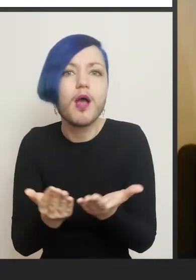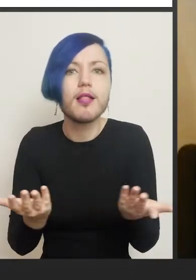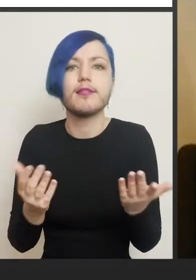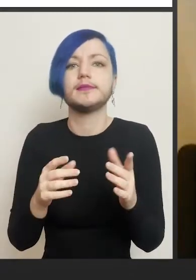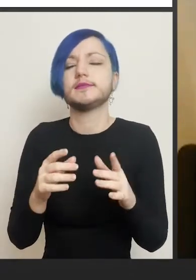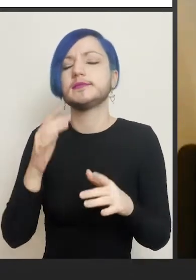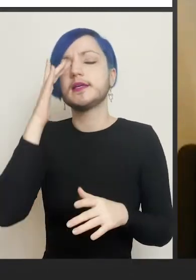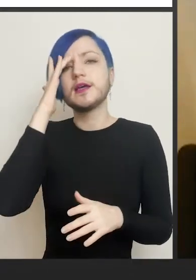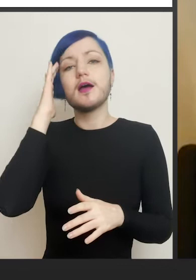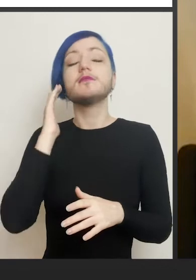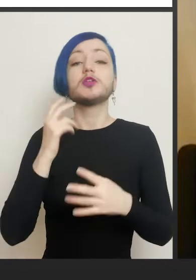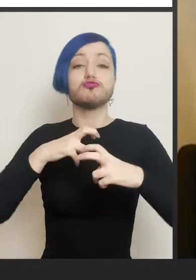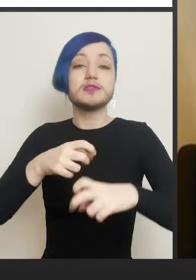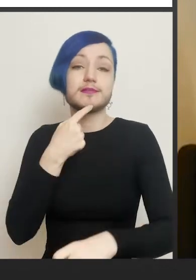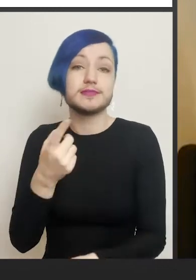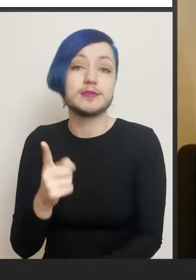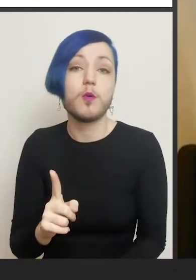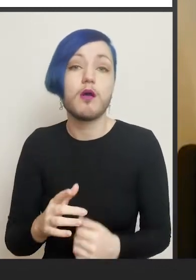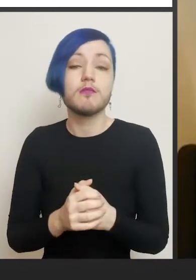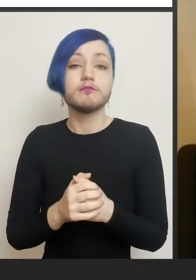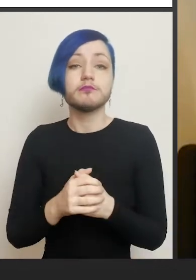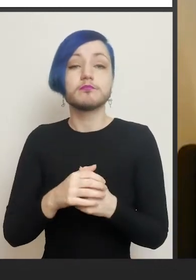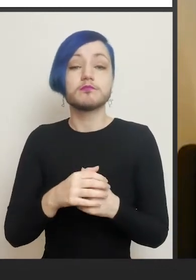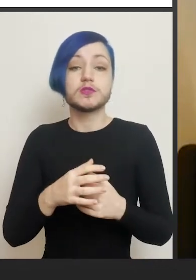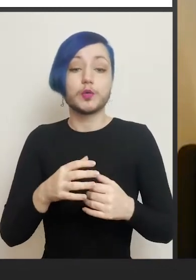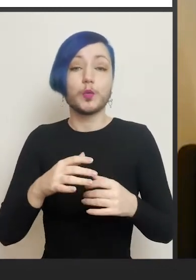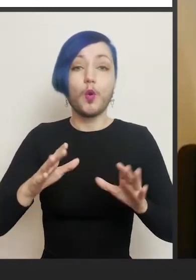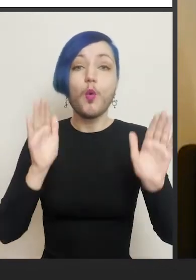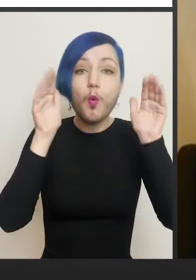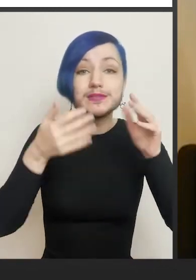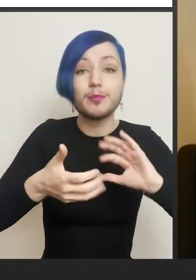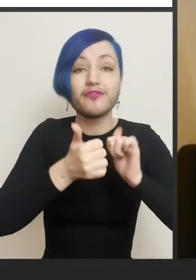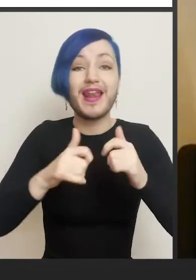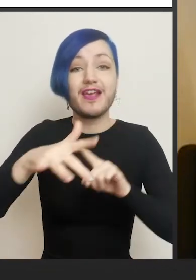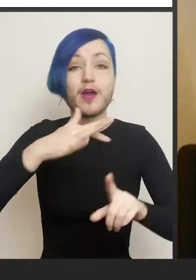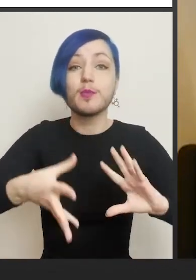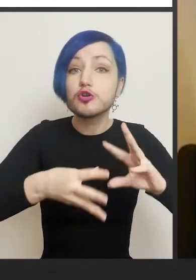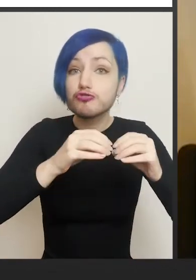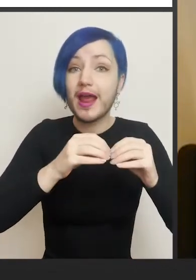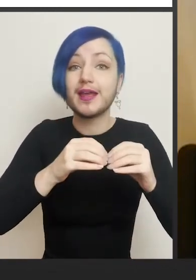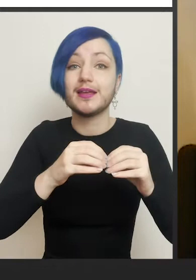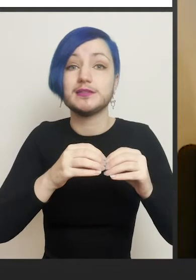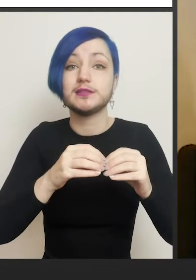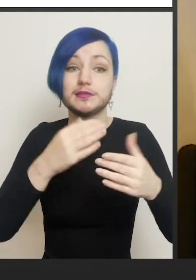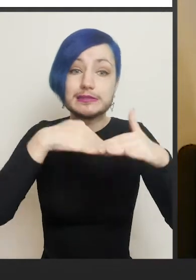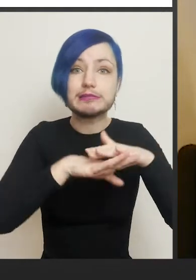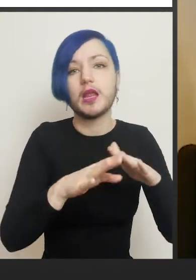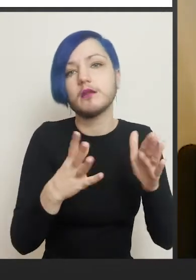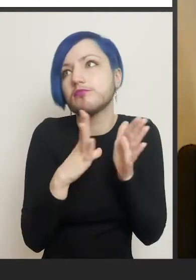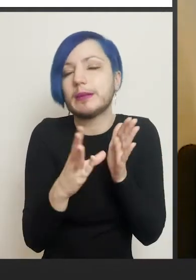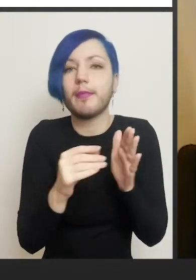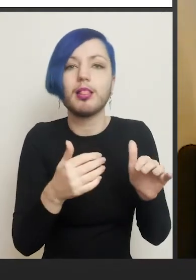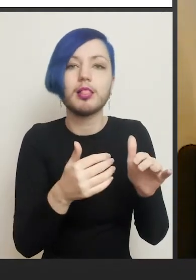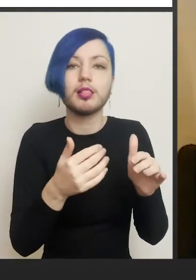globally, what it told us is that when you create an autism friendly environment in your